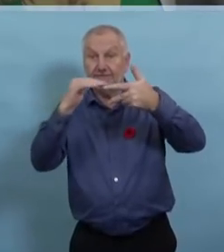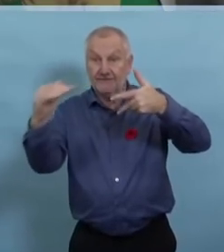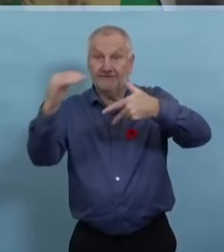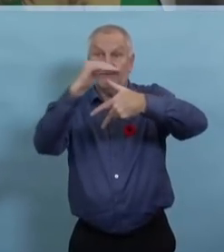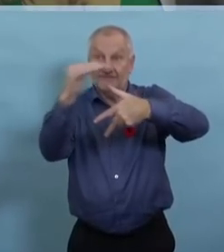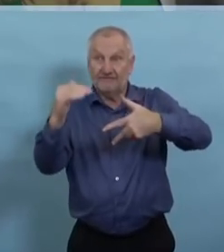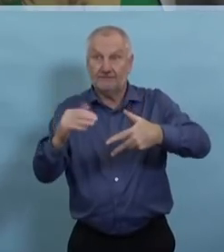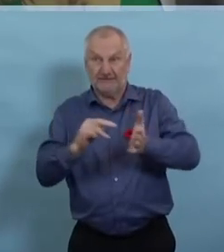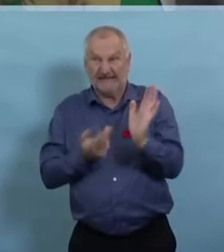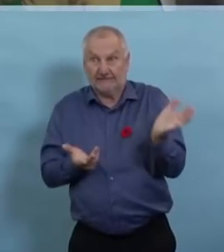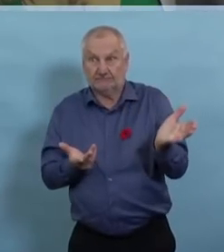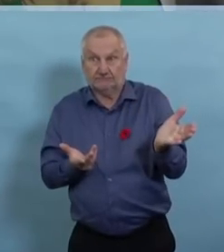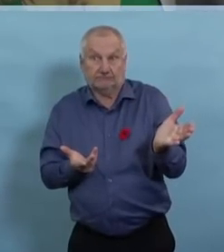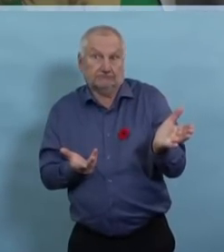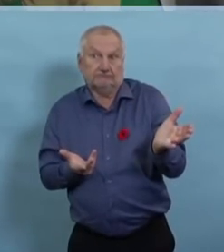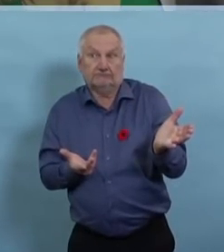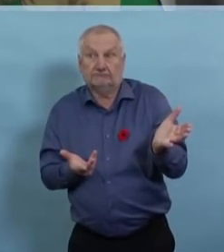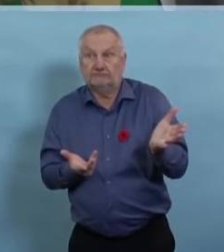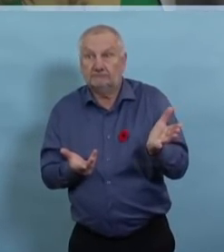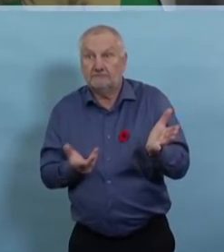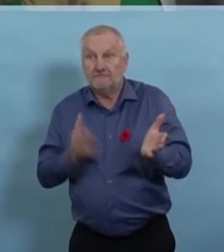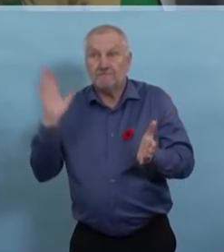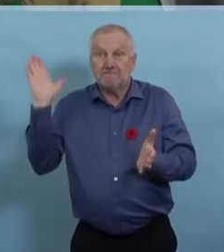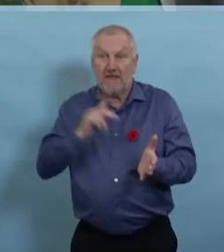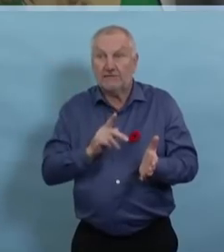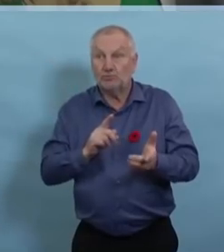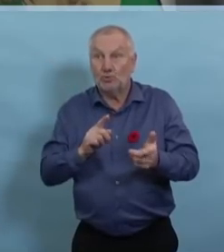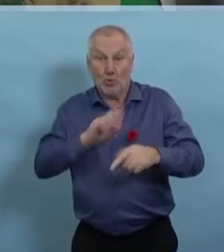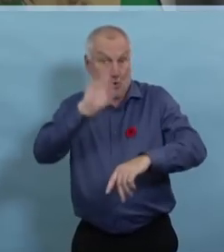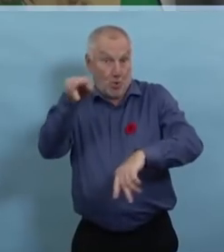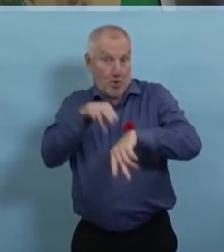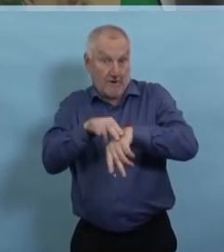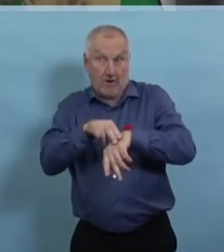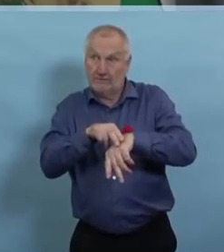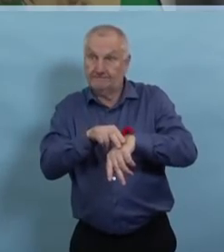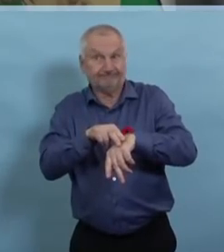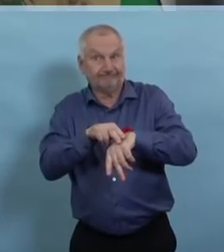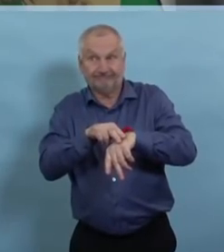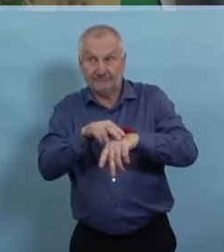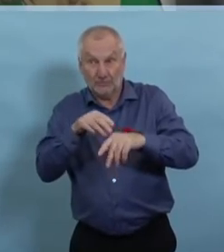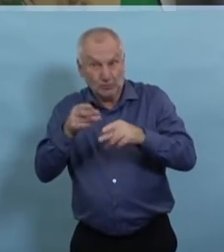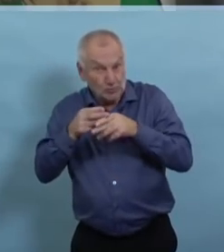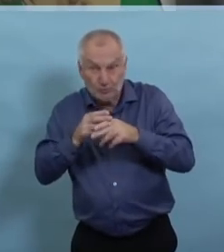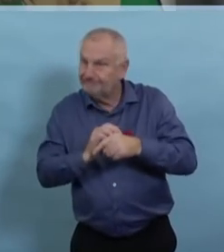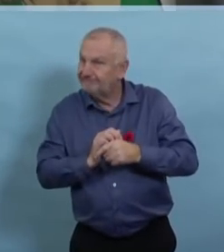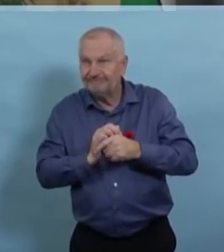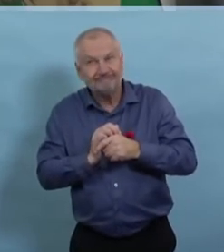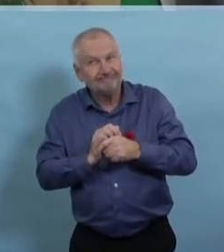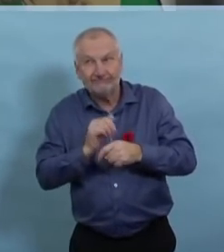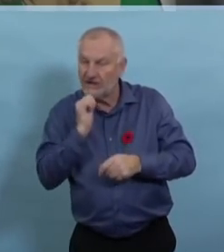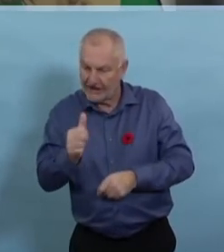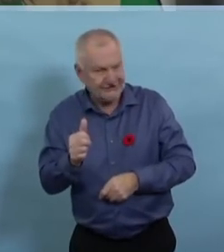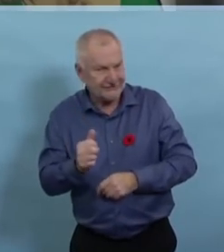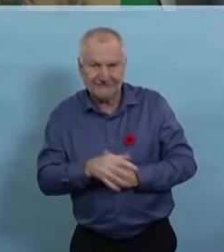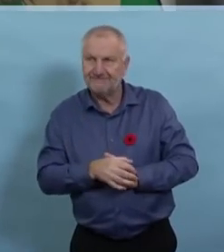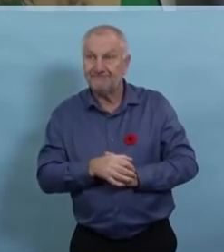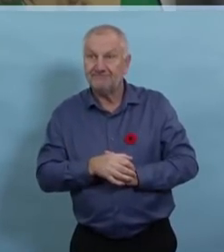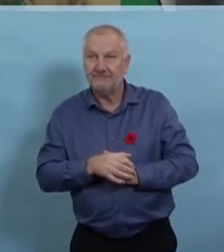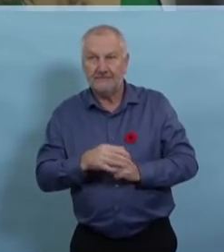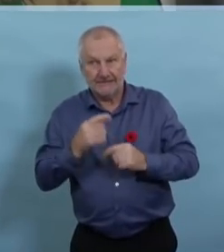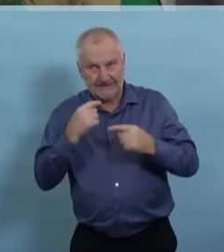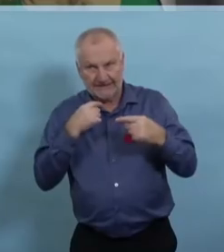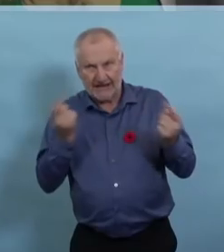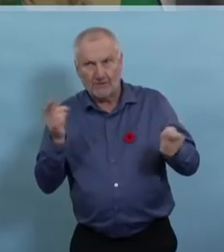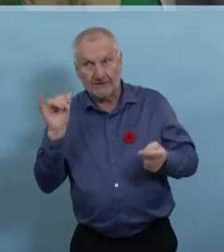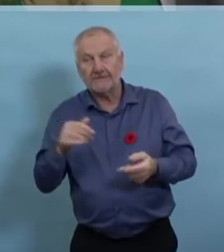anytime soon. Now, this is going to be a challenging time, and these resources, I think, are going to benefit and are going to